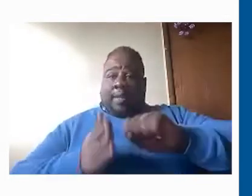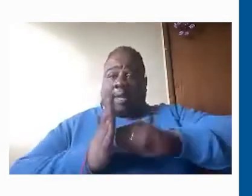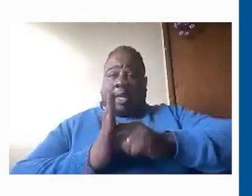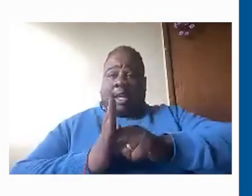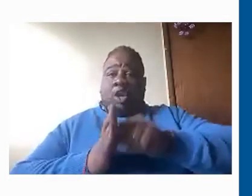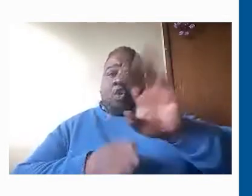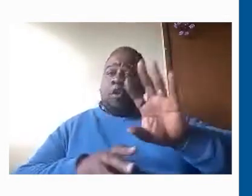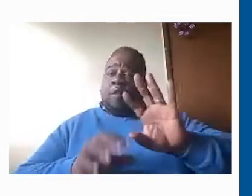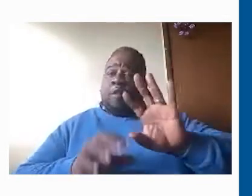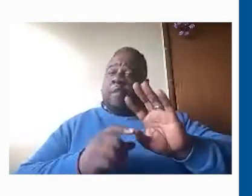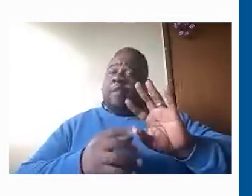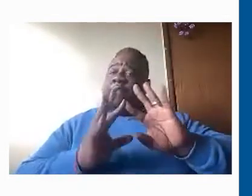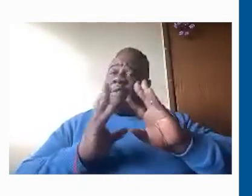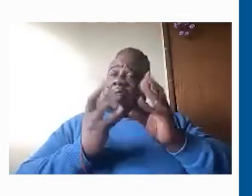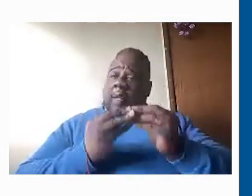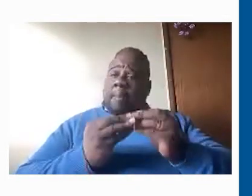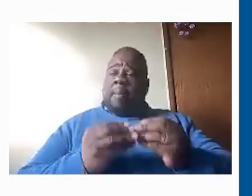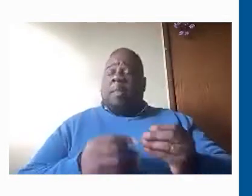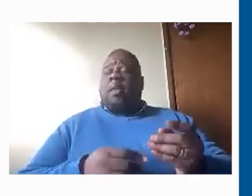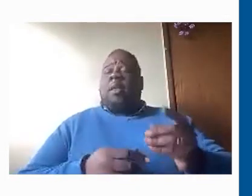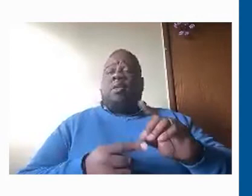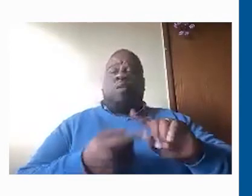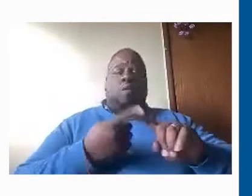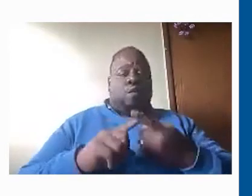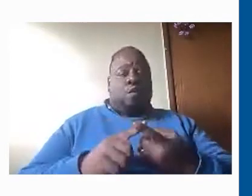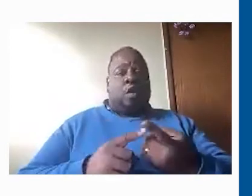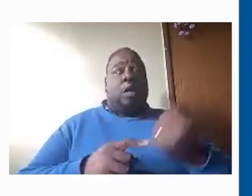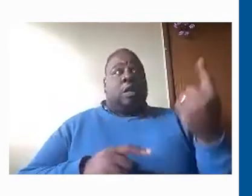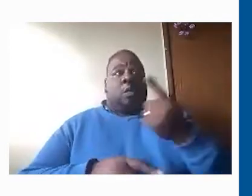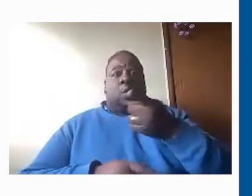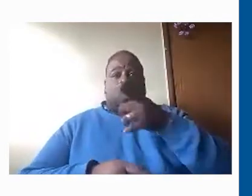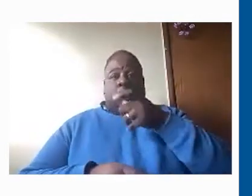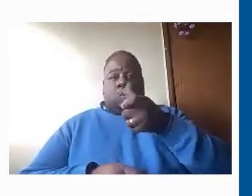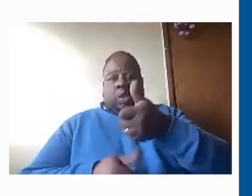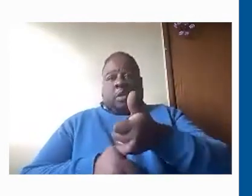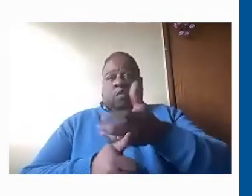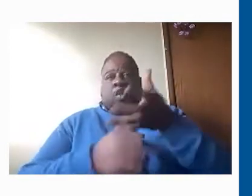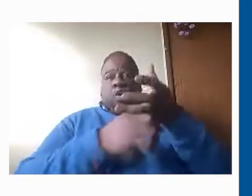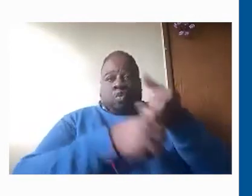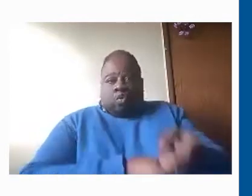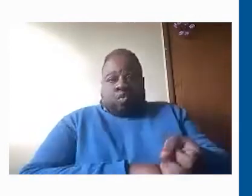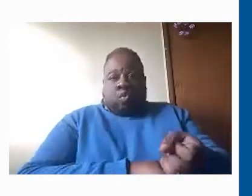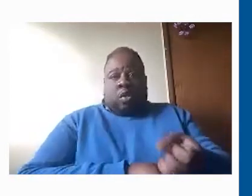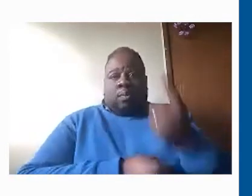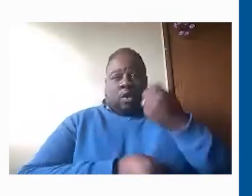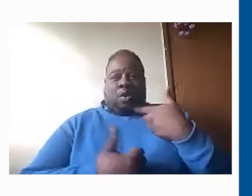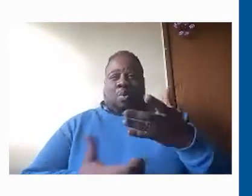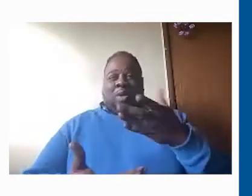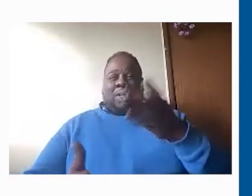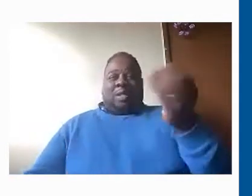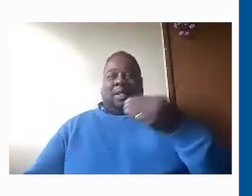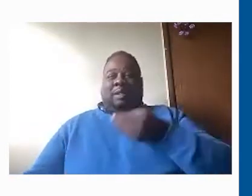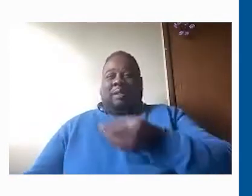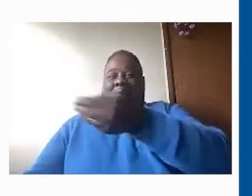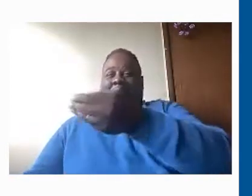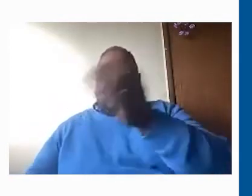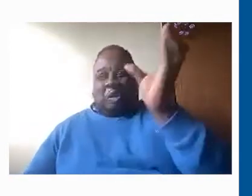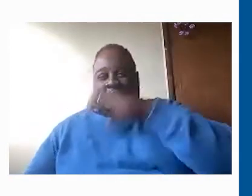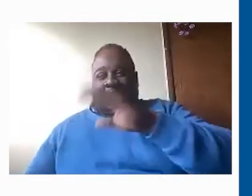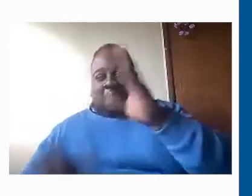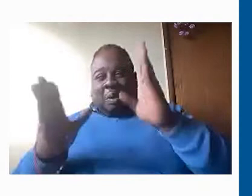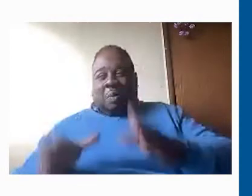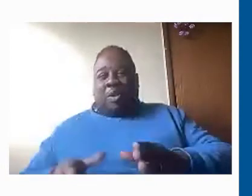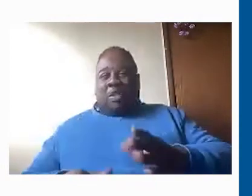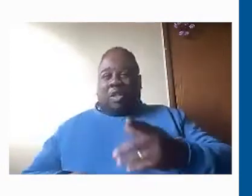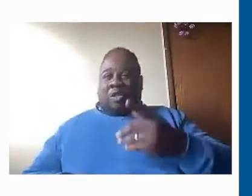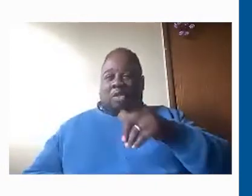Again, it's who you can trust, because you don't want to be just giving keys to a stranger. Obviously, it's your home, it's your apartment, so